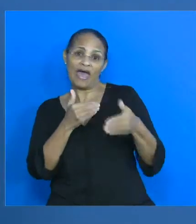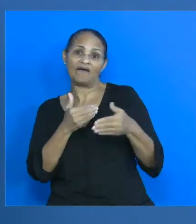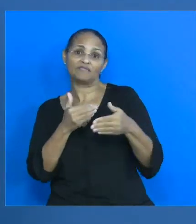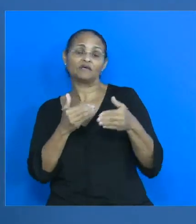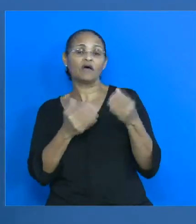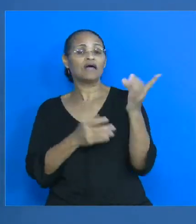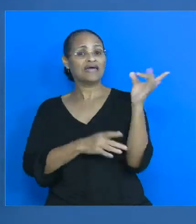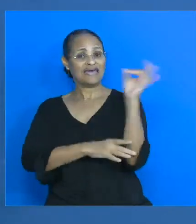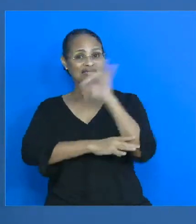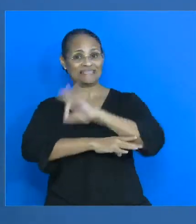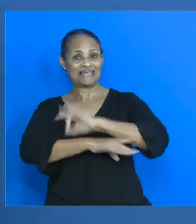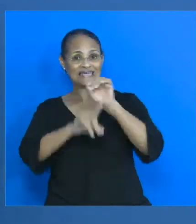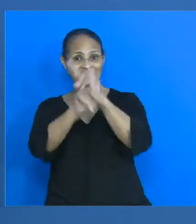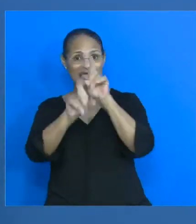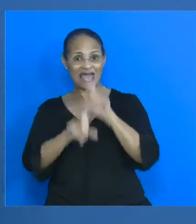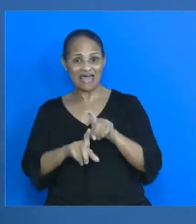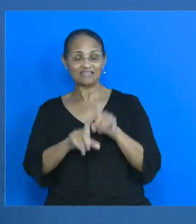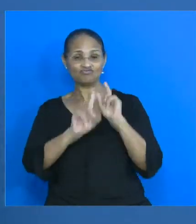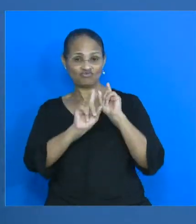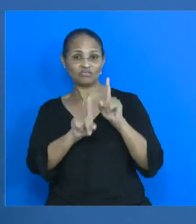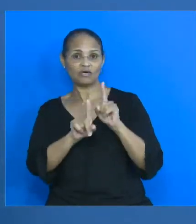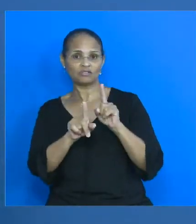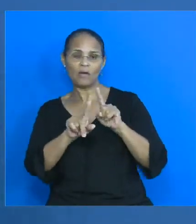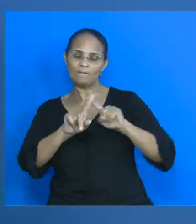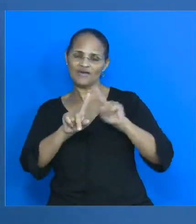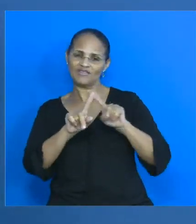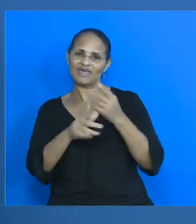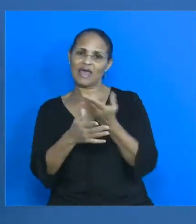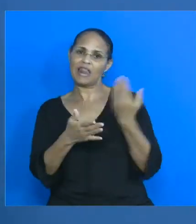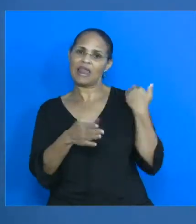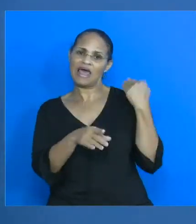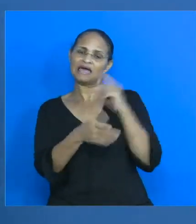Test results. And then last night you said that